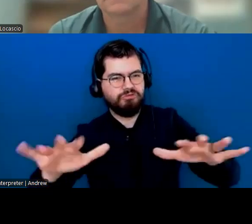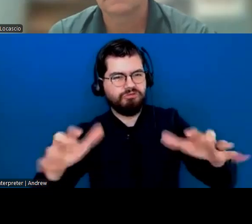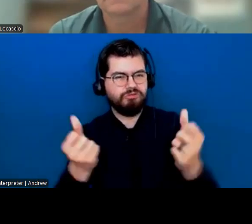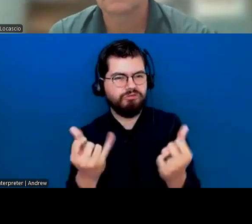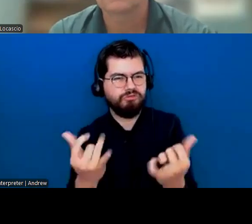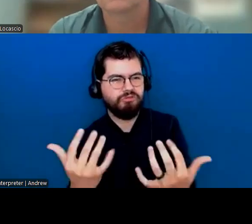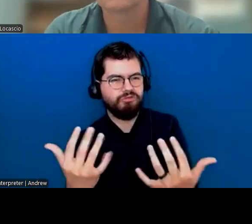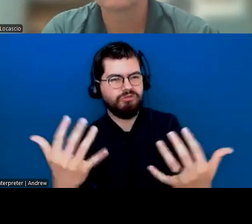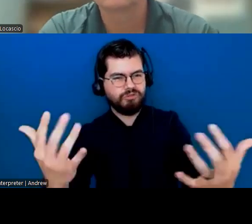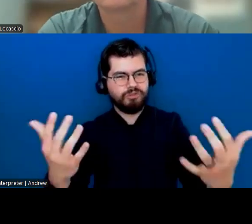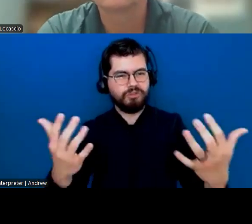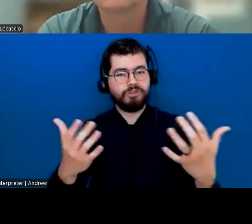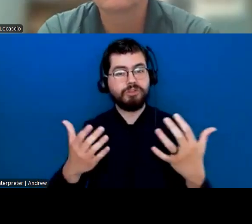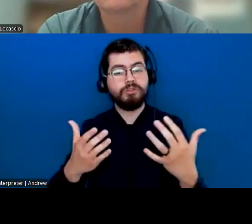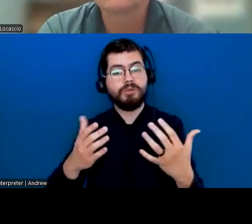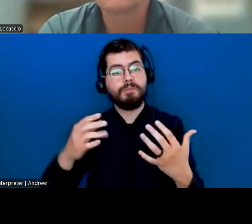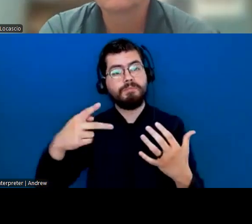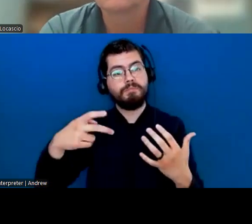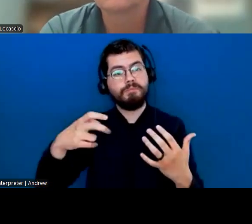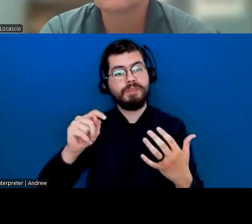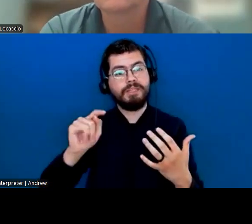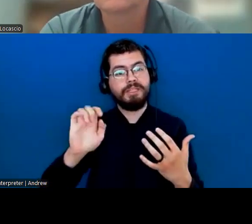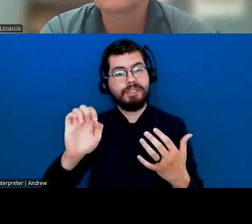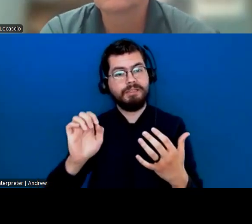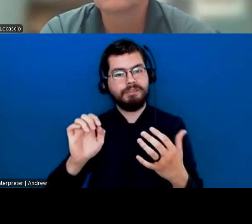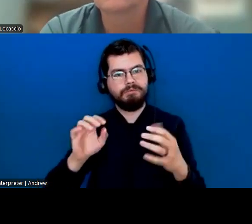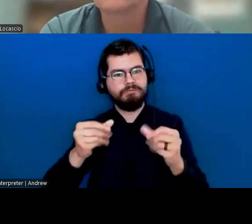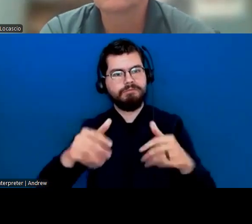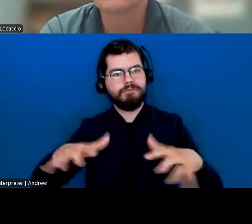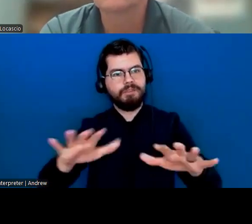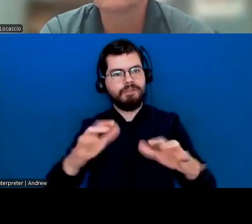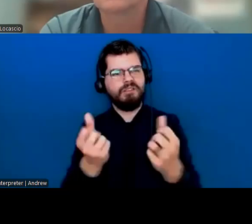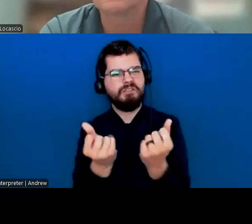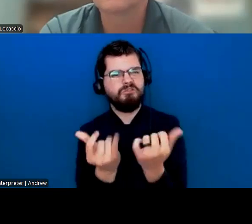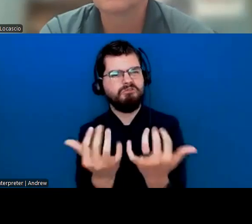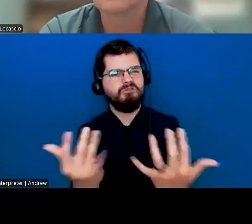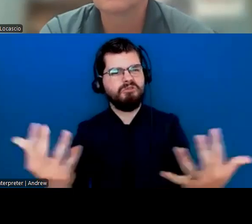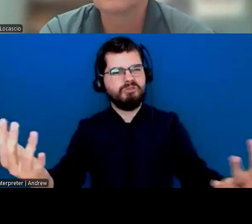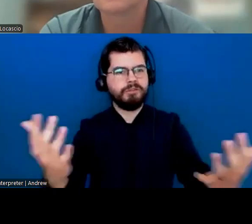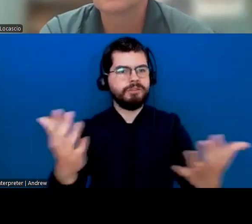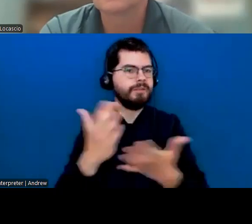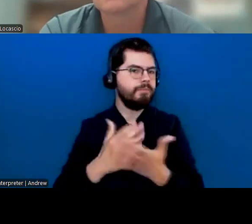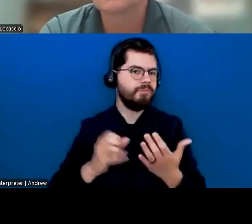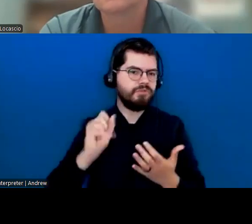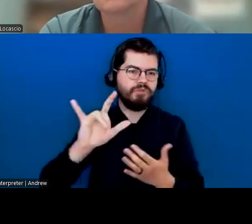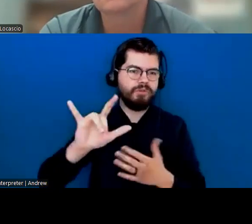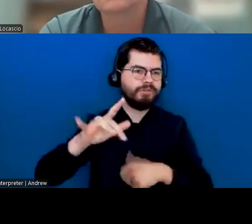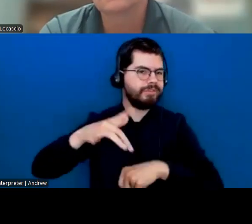very fragile organic soils, some of them you just don't go into.